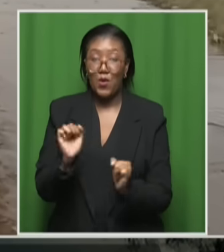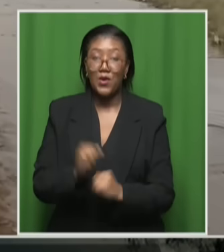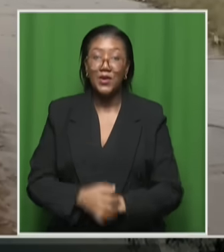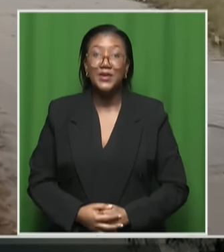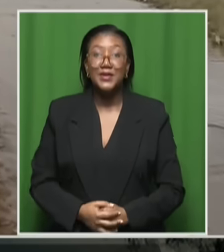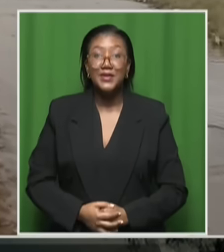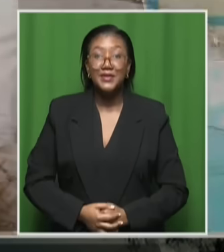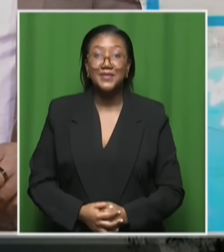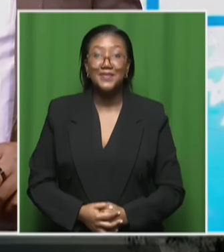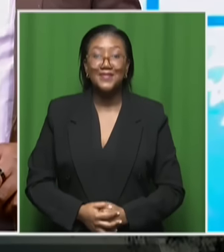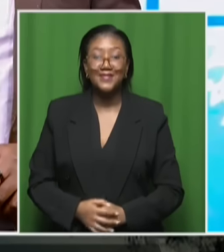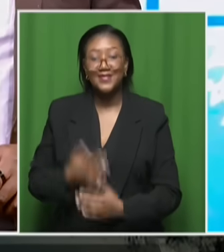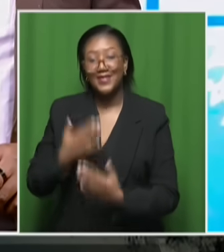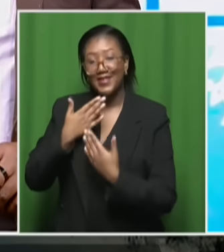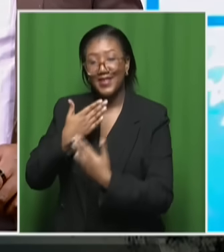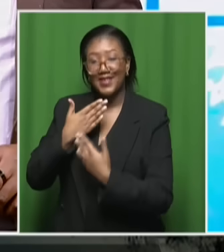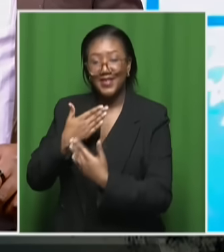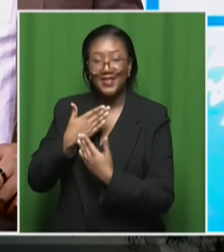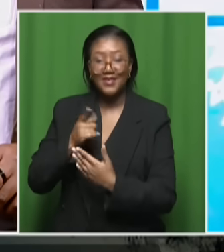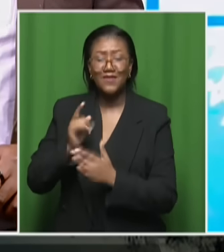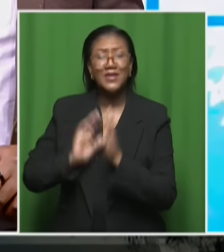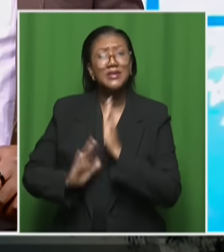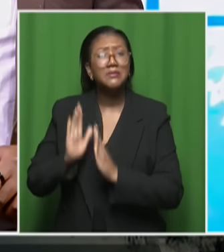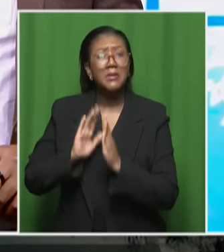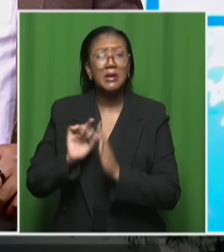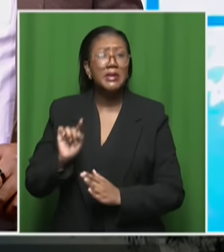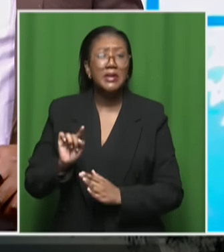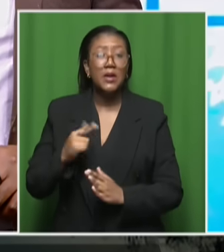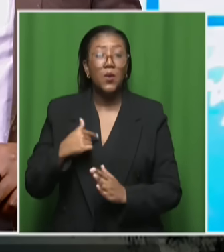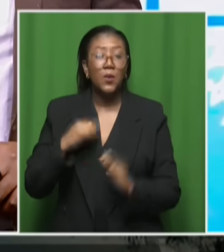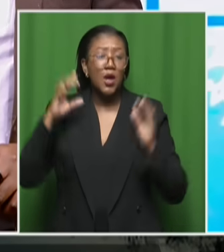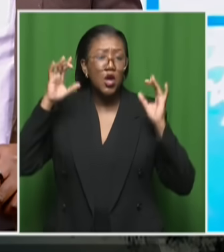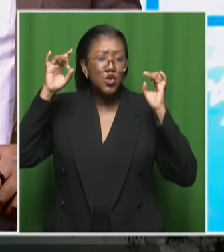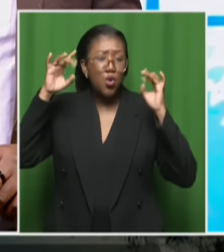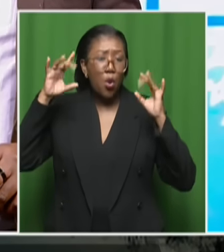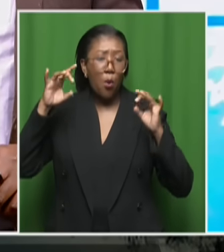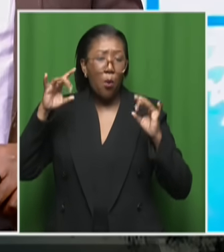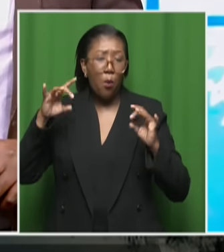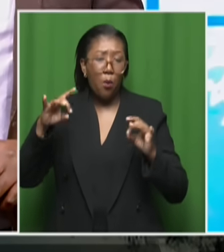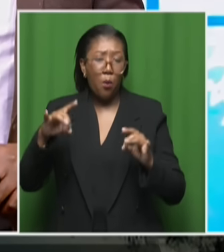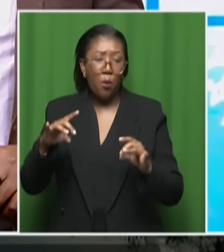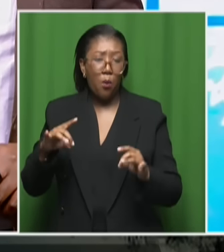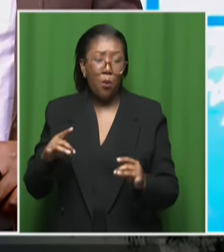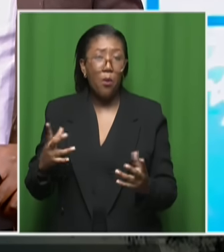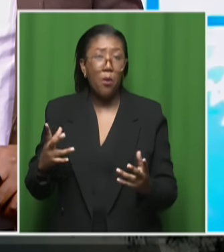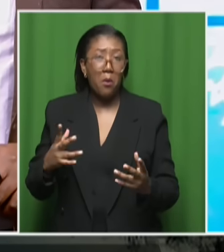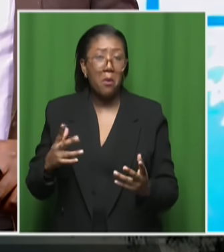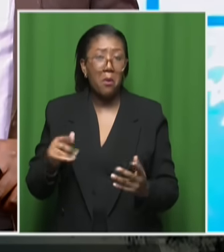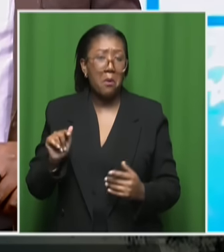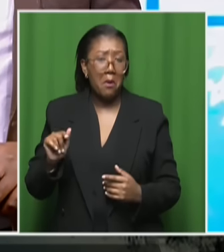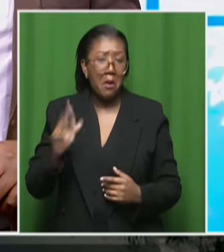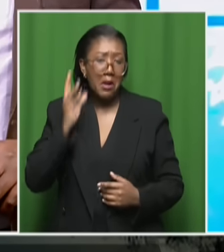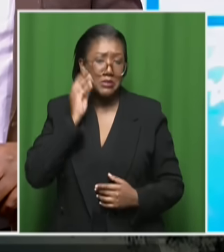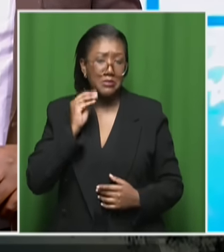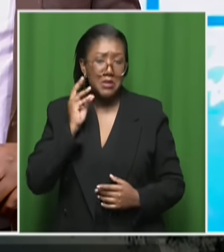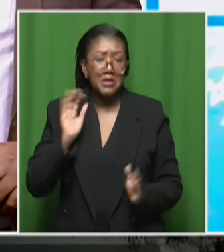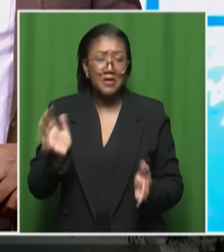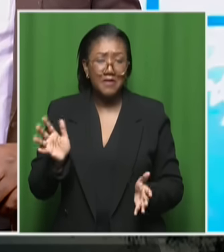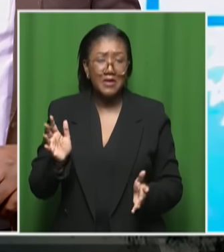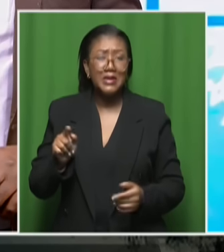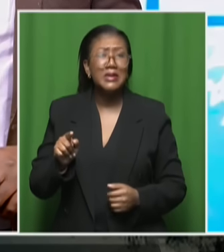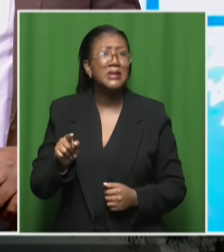right, Azwi, thank you for speaking to that as well, because we also saw snow falling unusually in some parts of the country. Perhaps you could explain the reasons